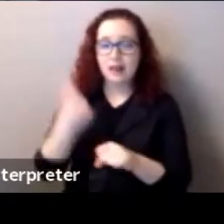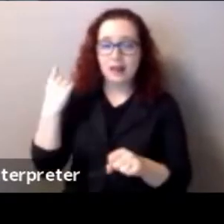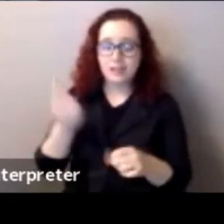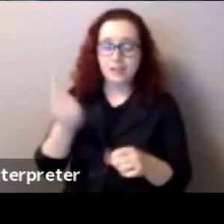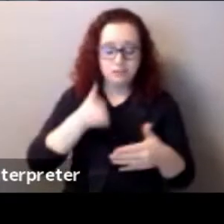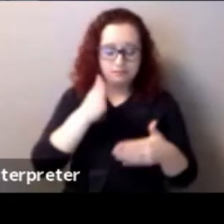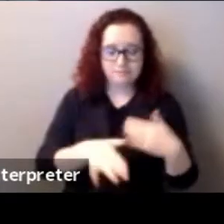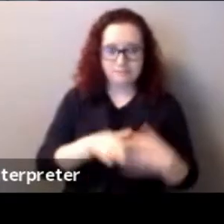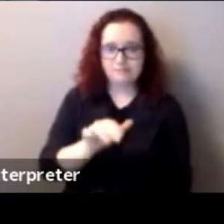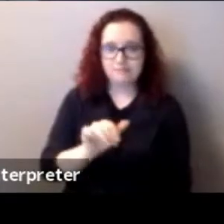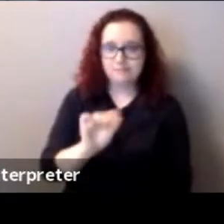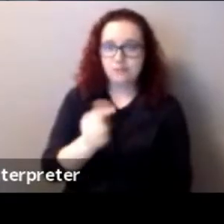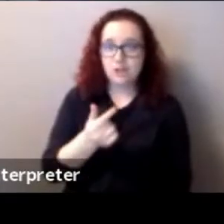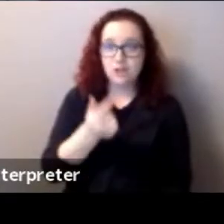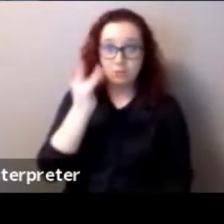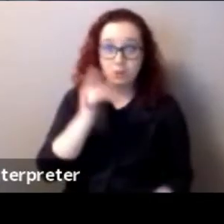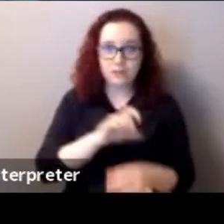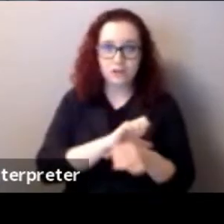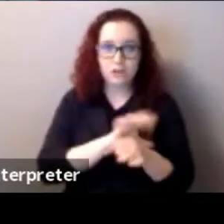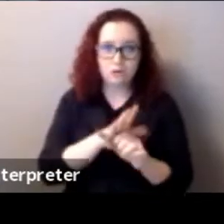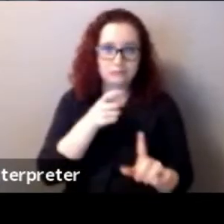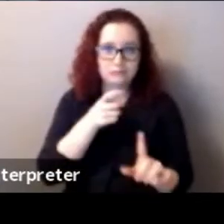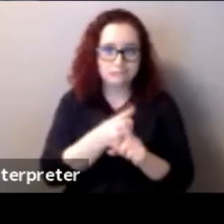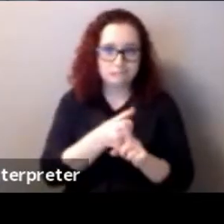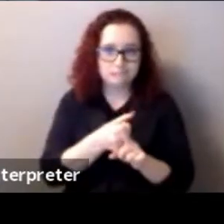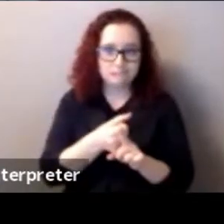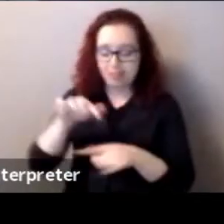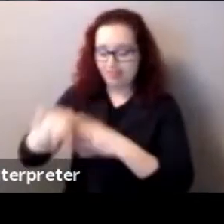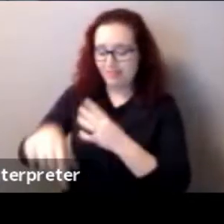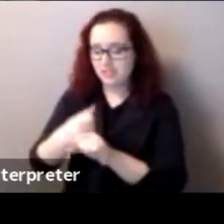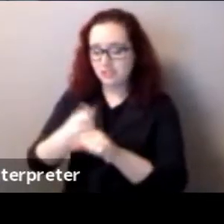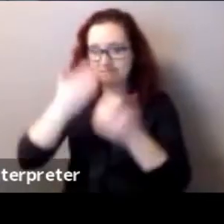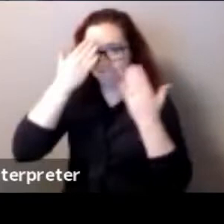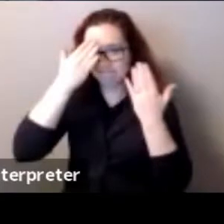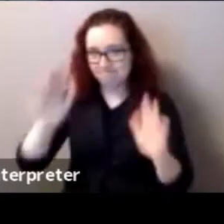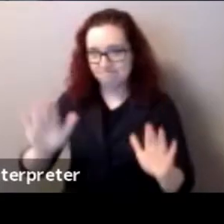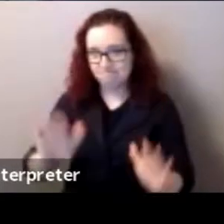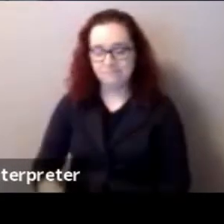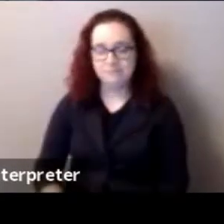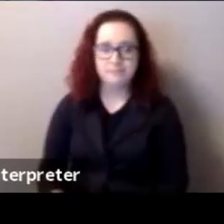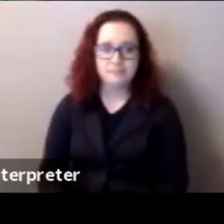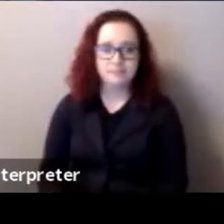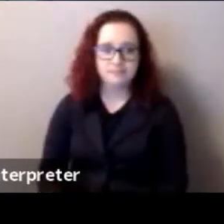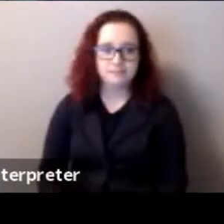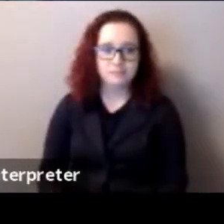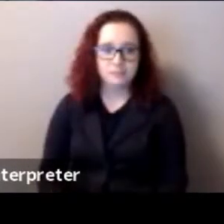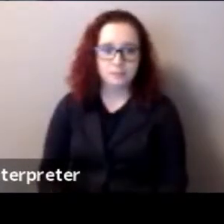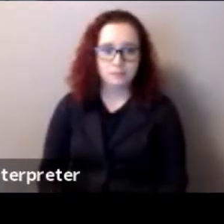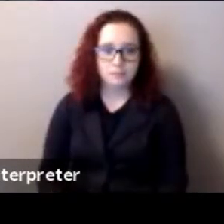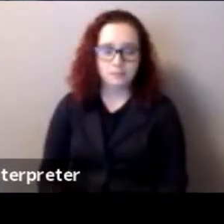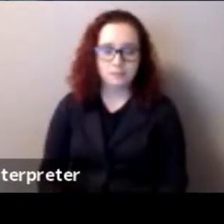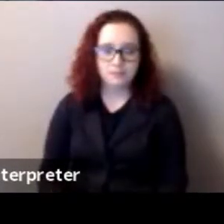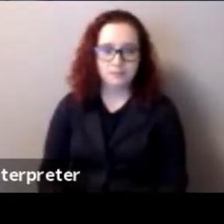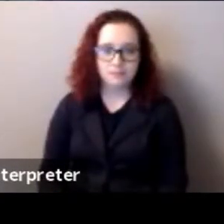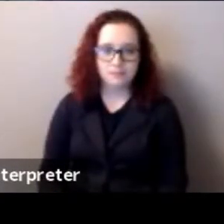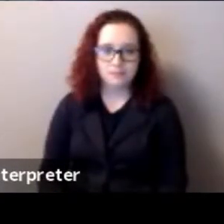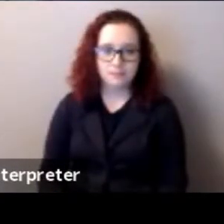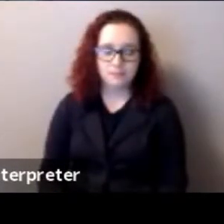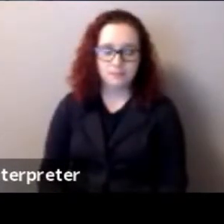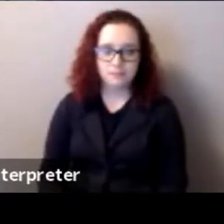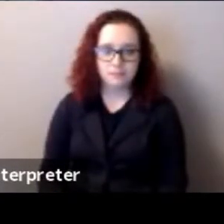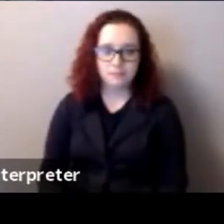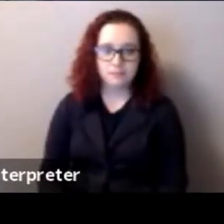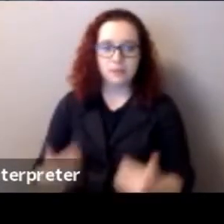uncertainty about the pandemic. I'm not sure what will happen on that this year. The meetings team conducts